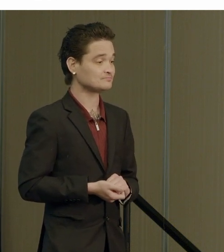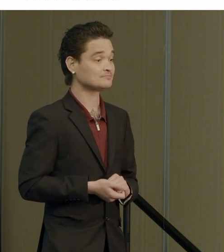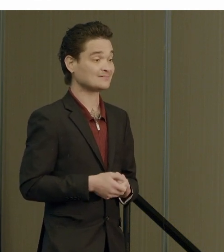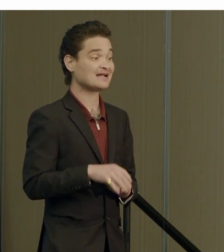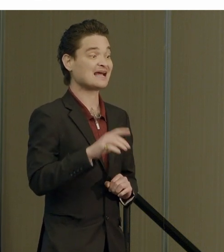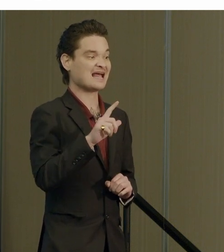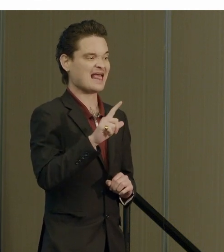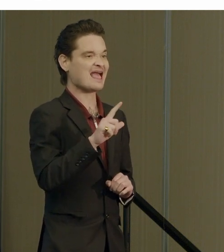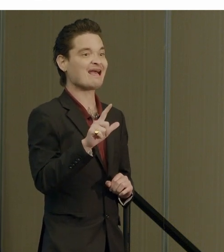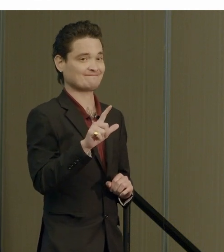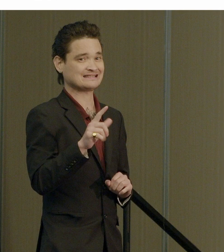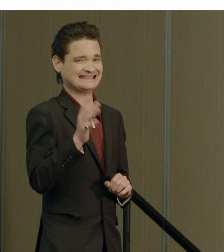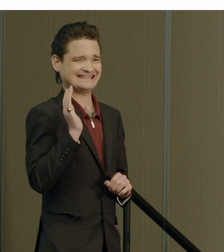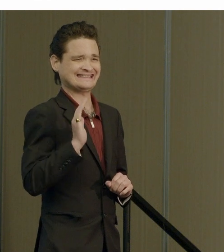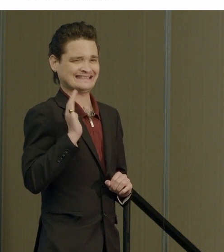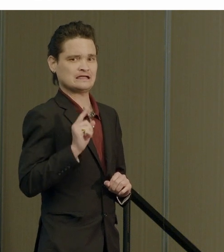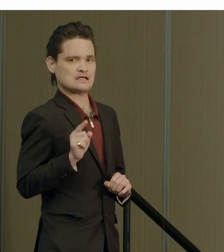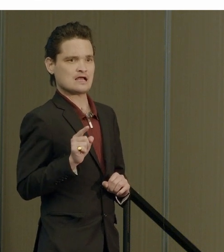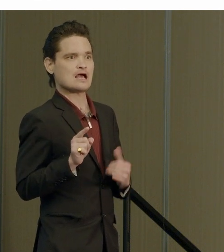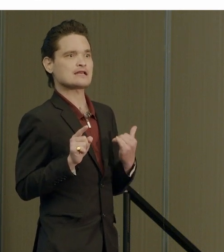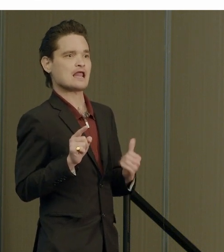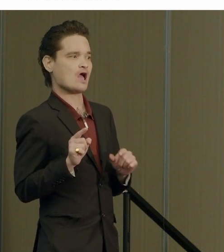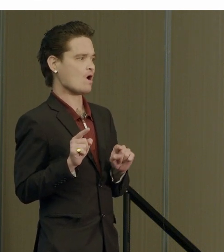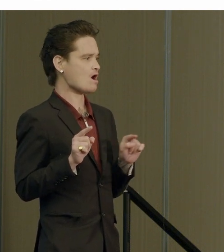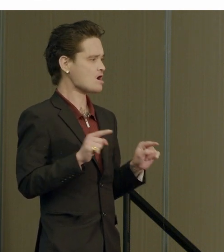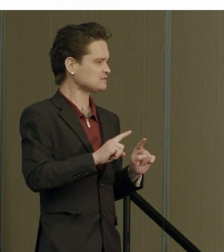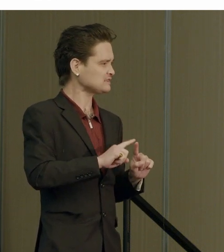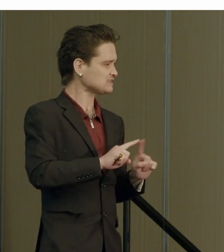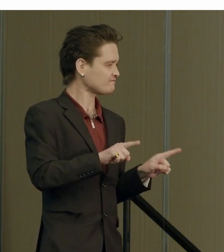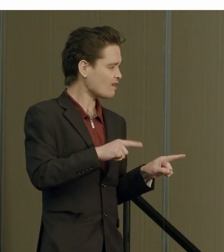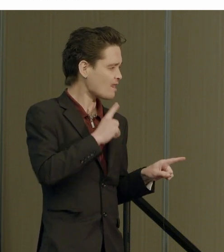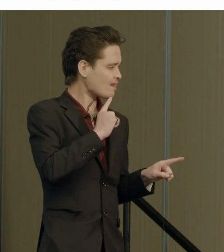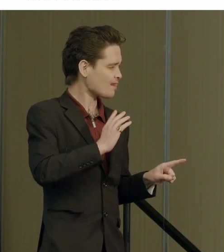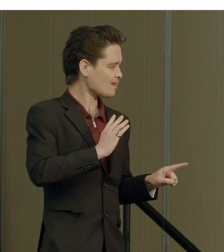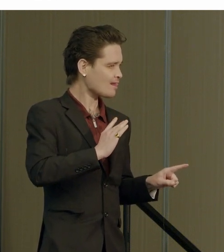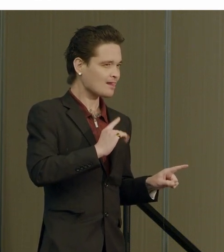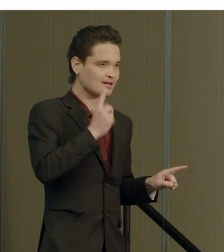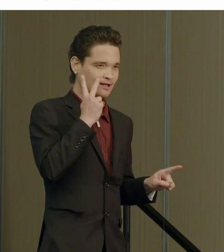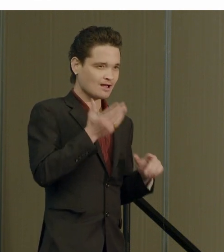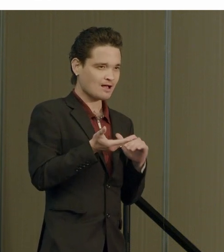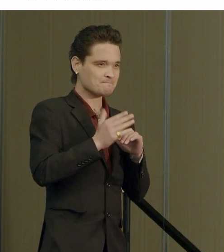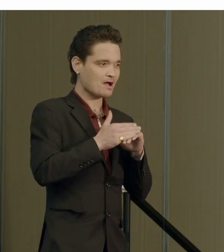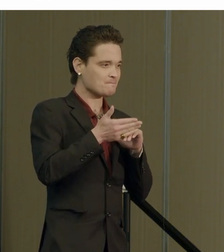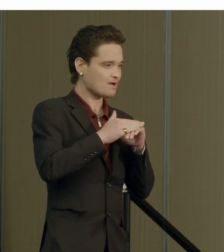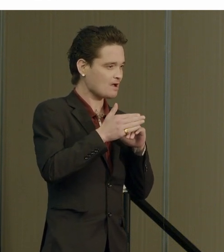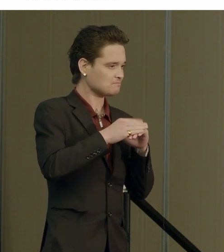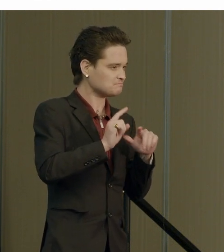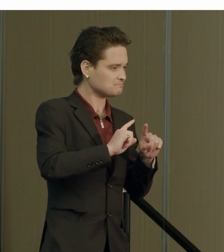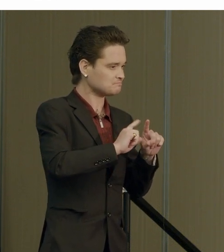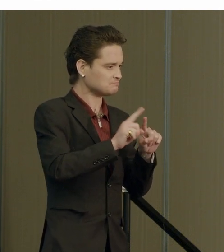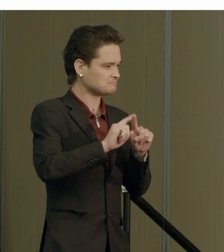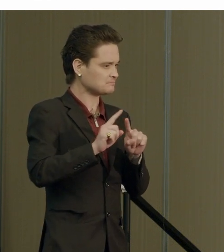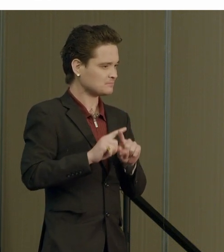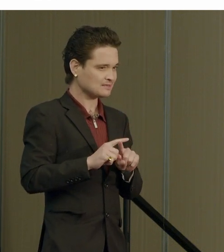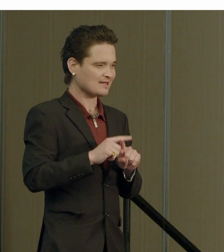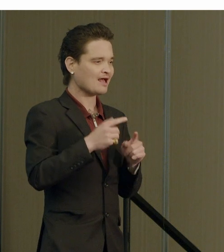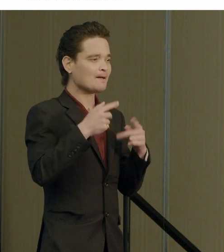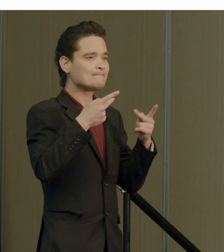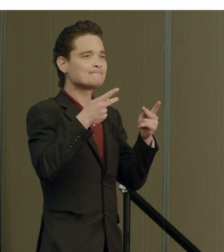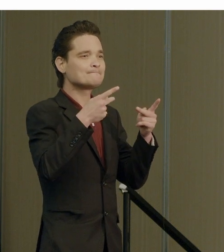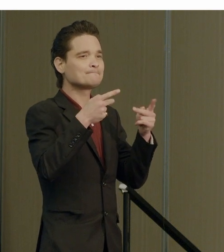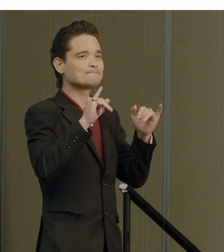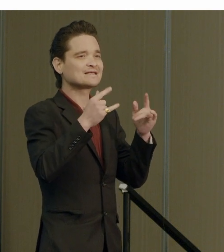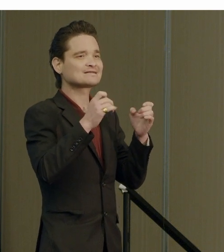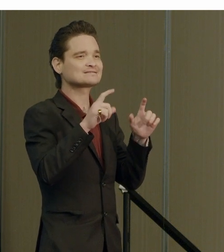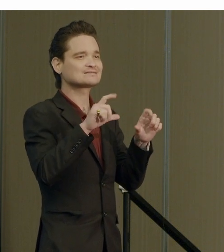We improve the experience by utilizing the space better, removing some of the clutter, and bigger thumbnails, and also